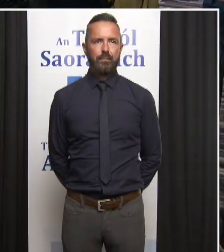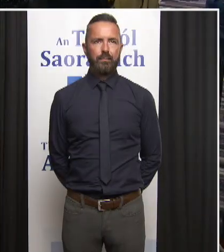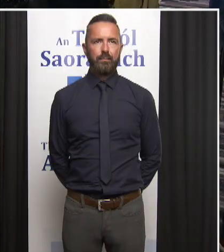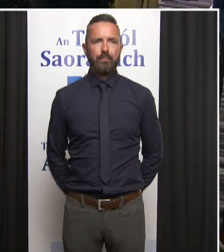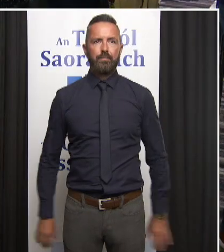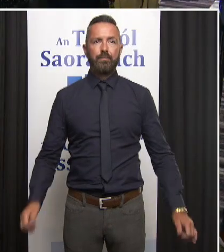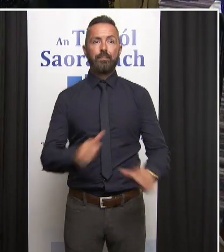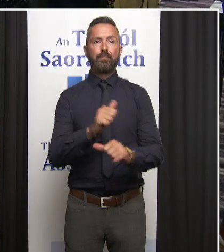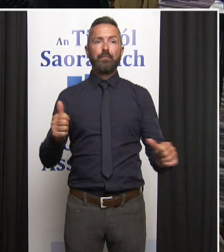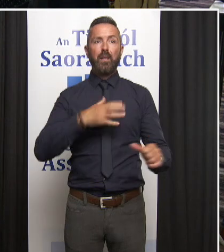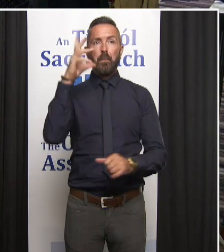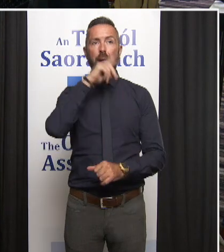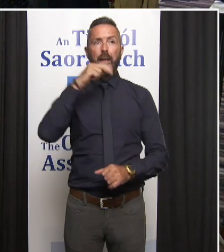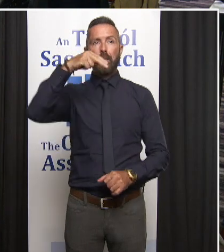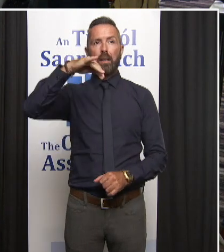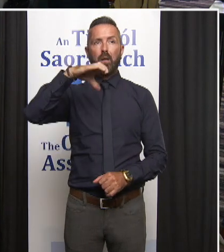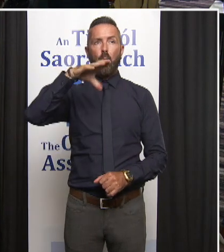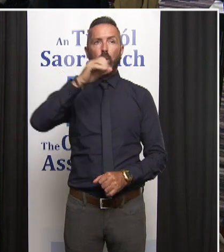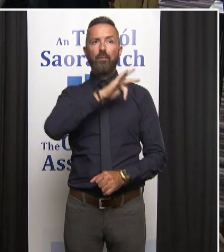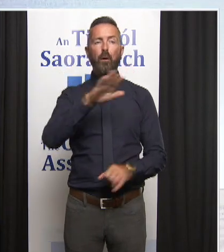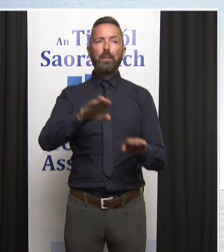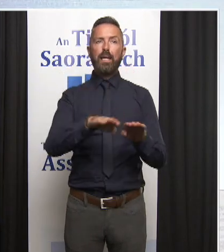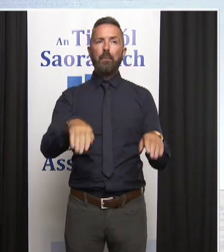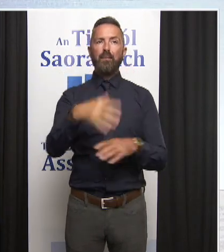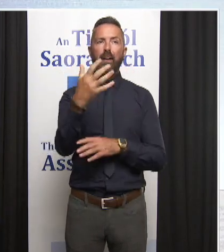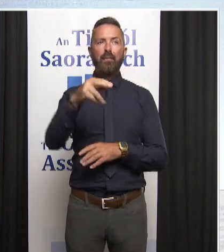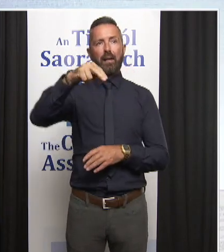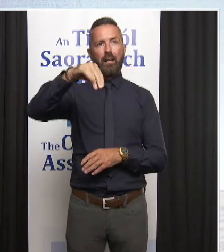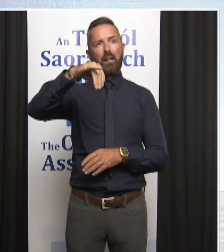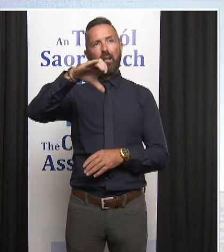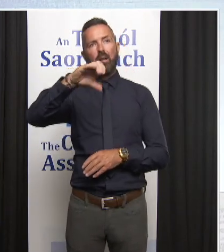So my name's Nicole and I'm from Table 5.